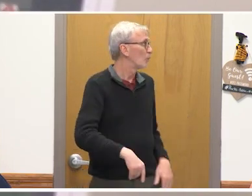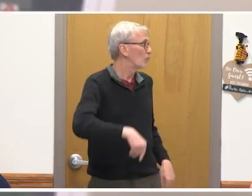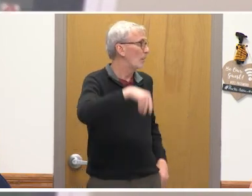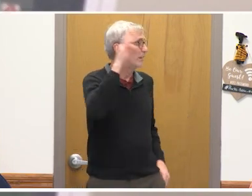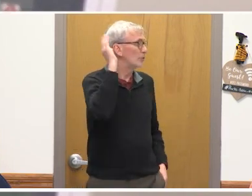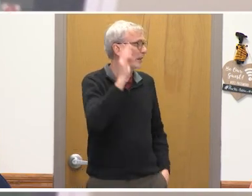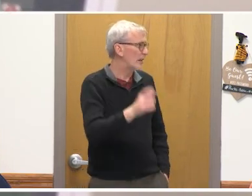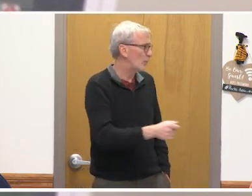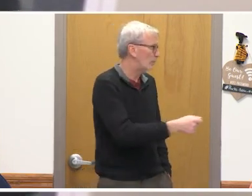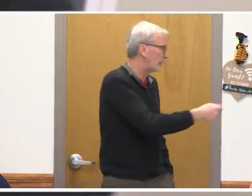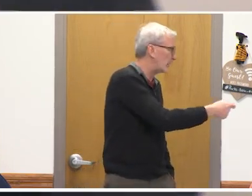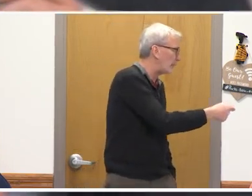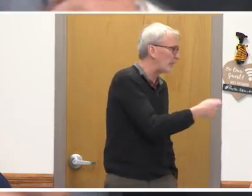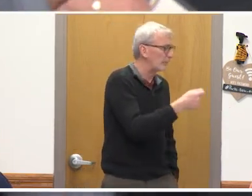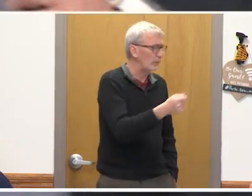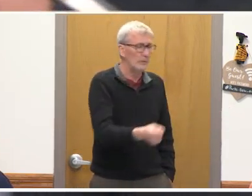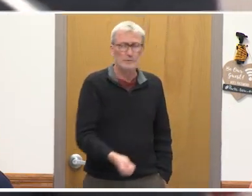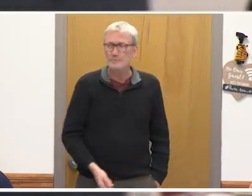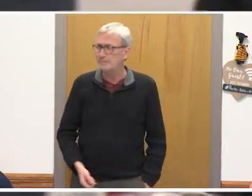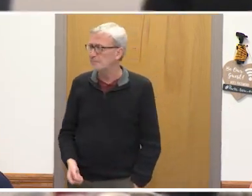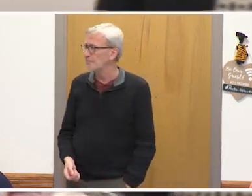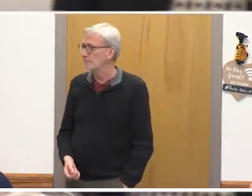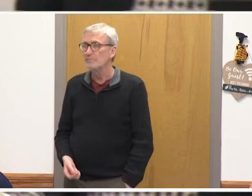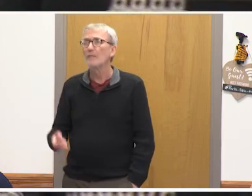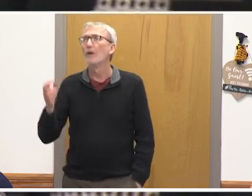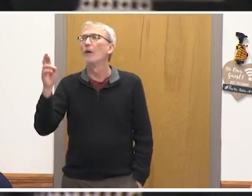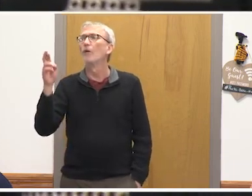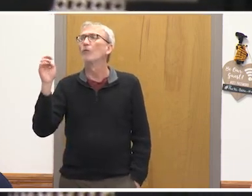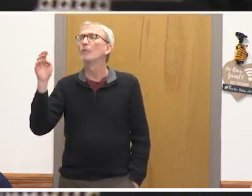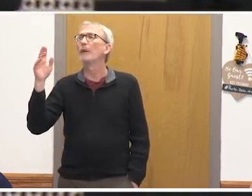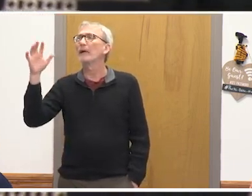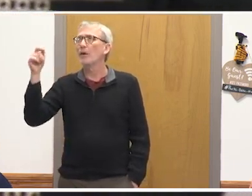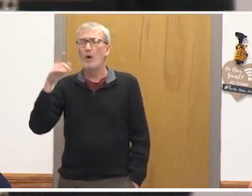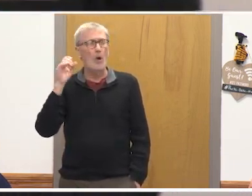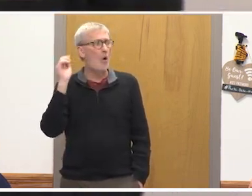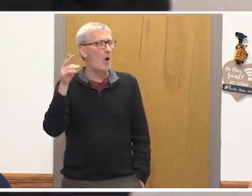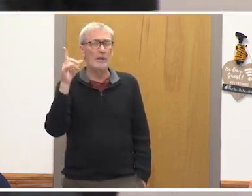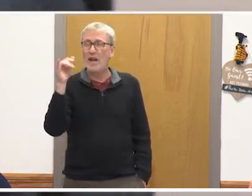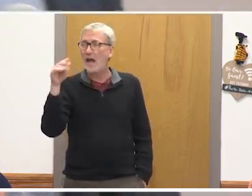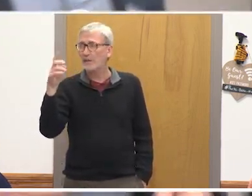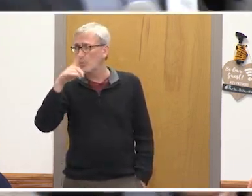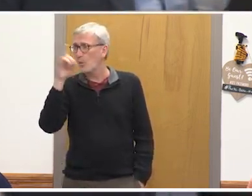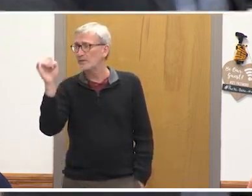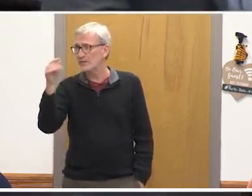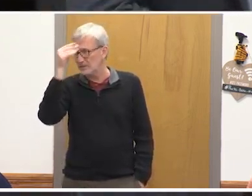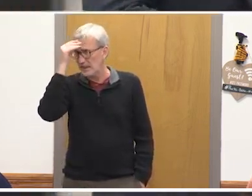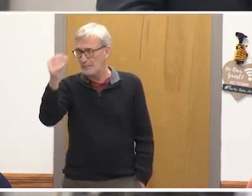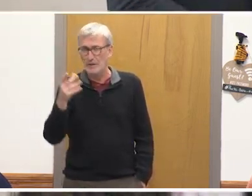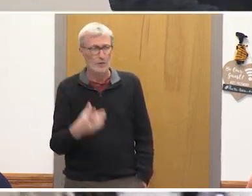I'll bring the mic over, and you can ask them. And then, Rebecca, if there's any questions online, just let me know.